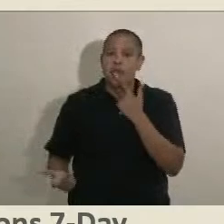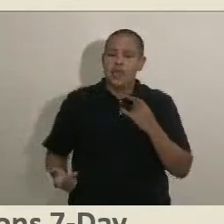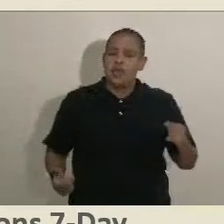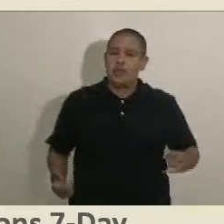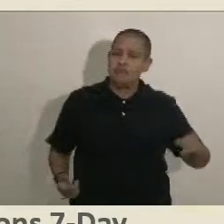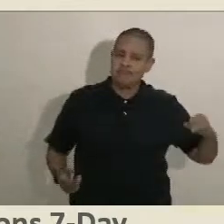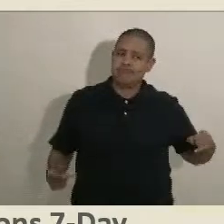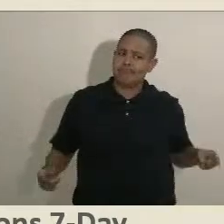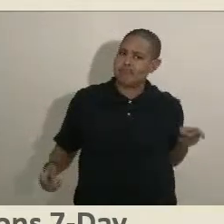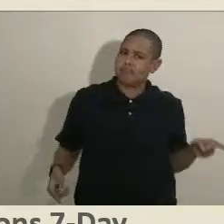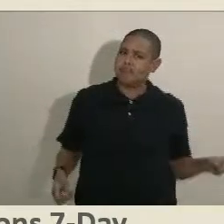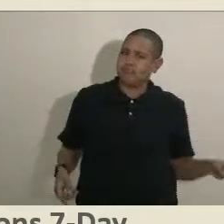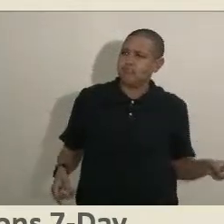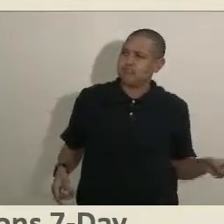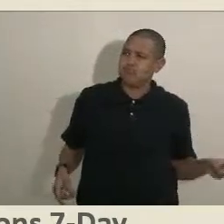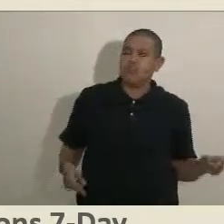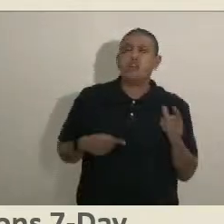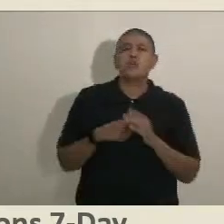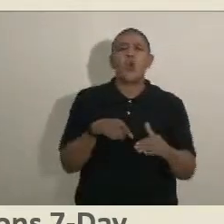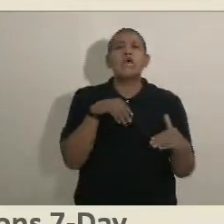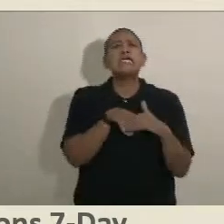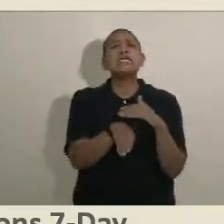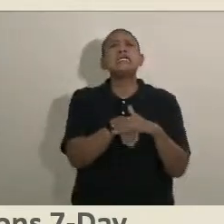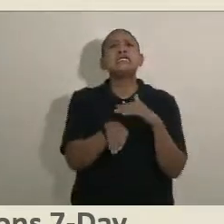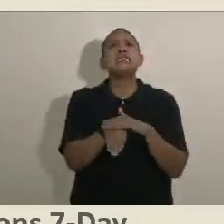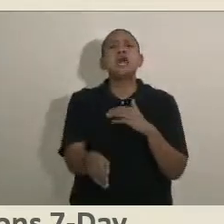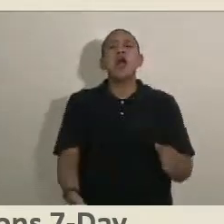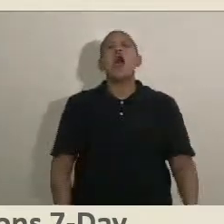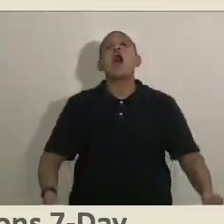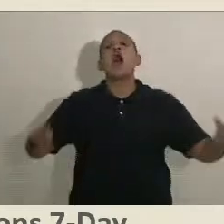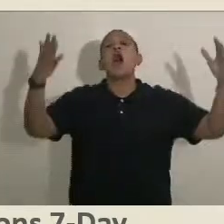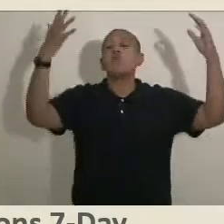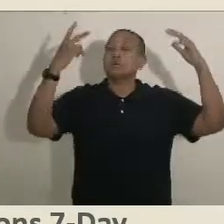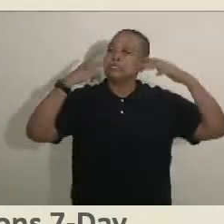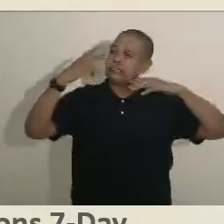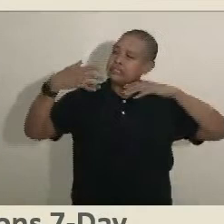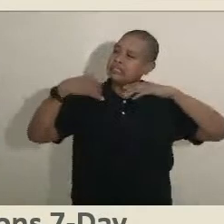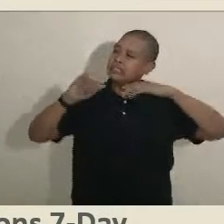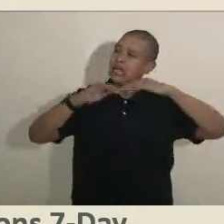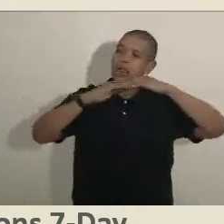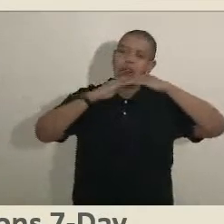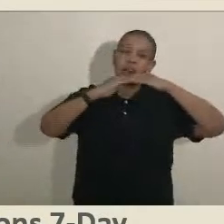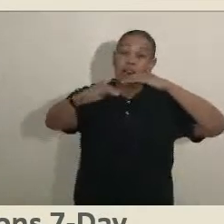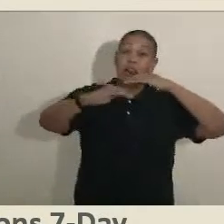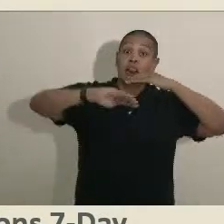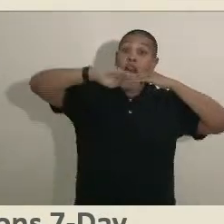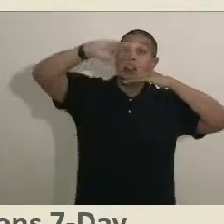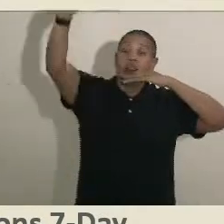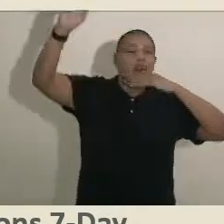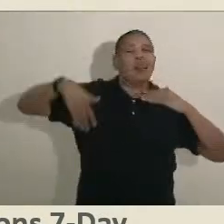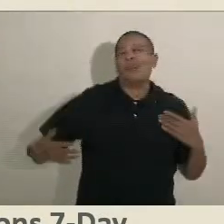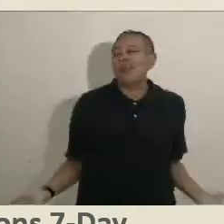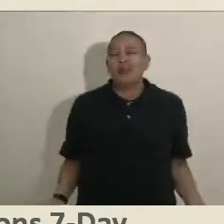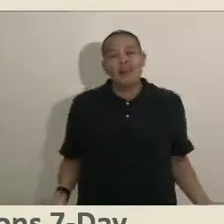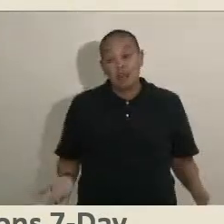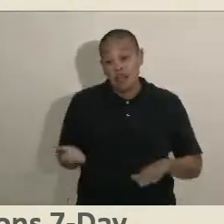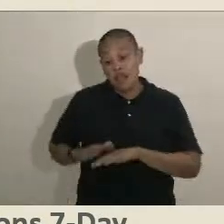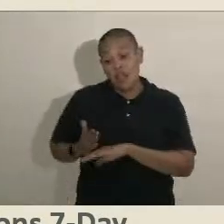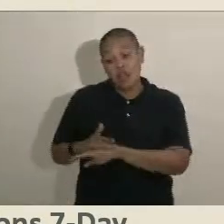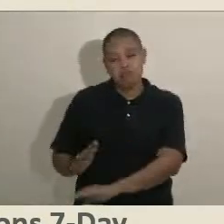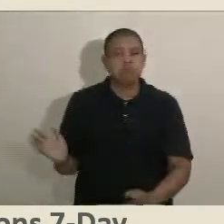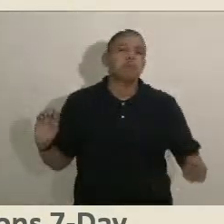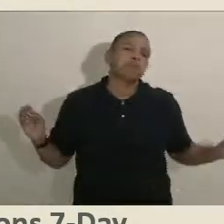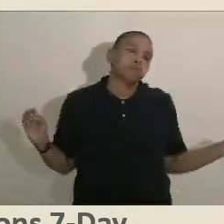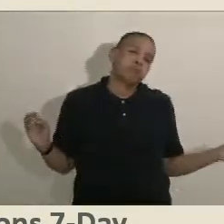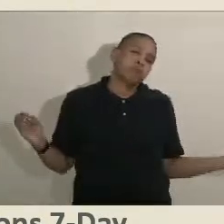you the number of admissions, and you can see that very clearly that there is a flattening of that line. So we're not seeing the increase